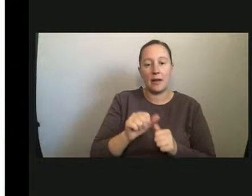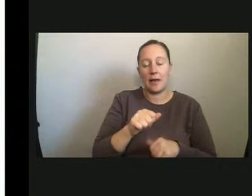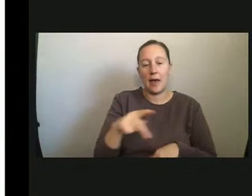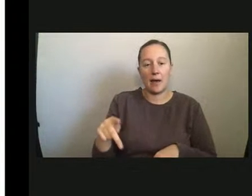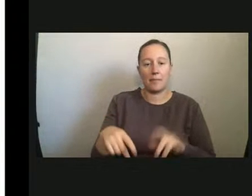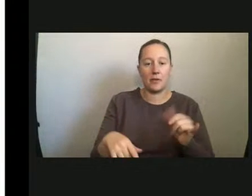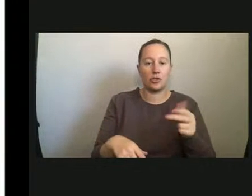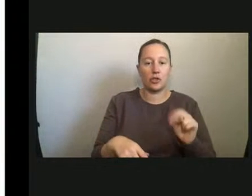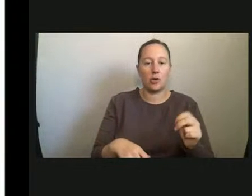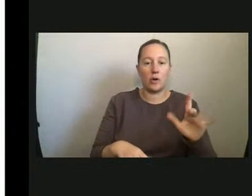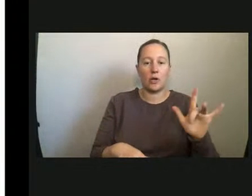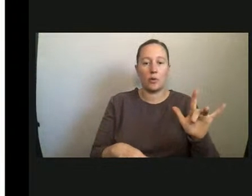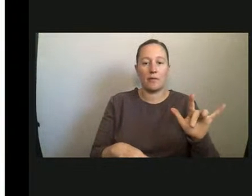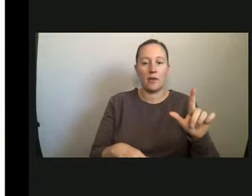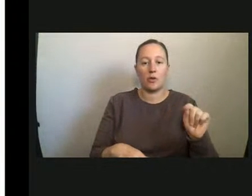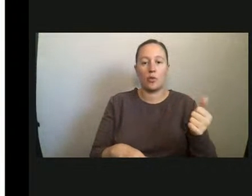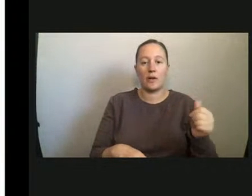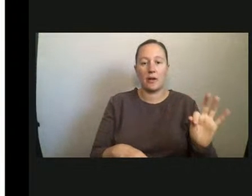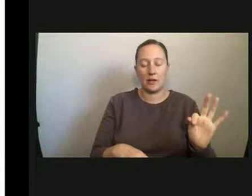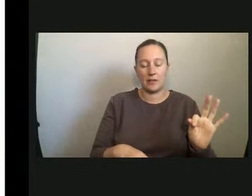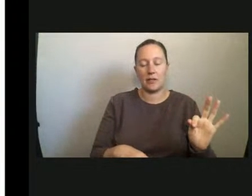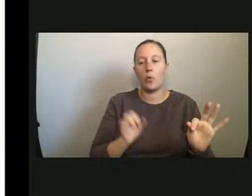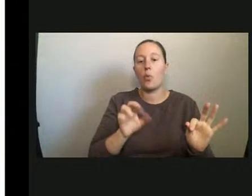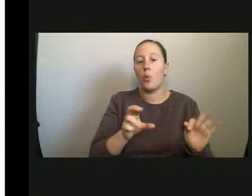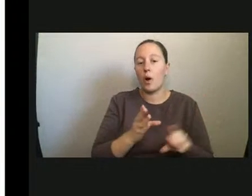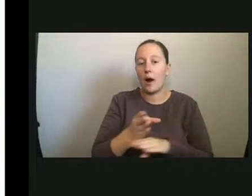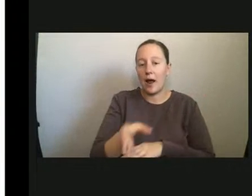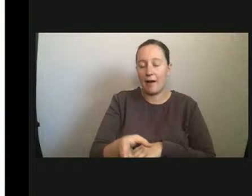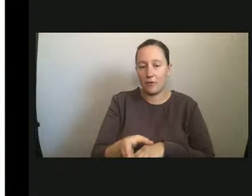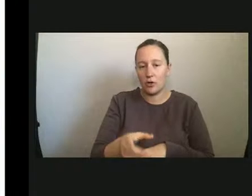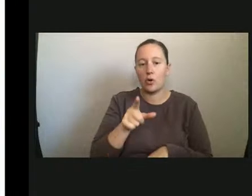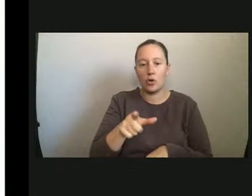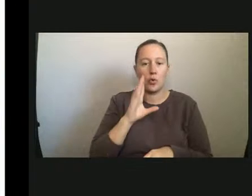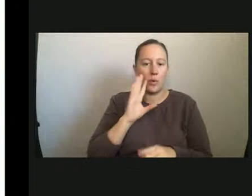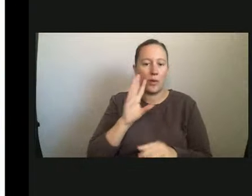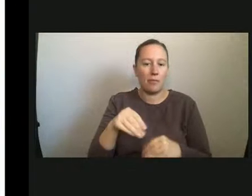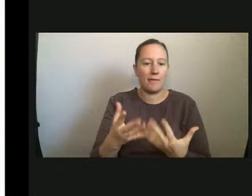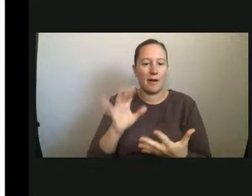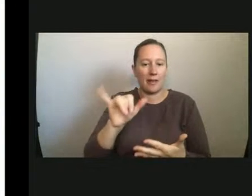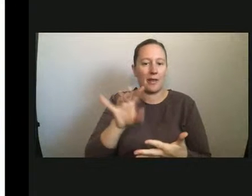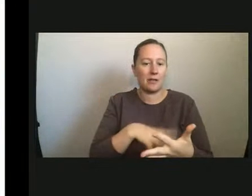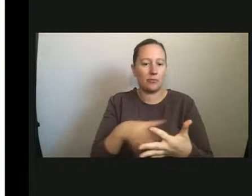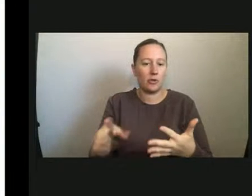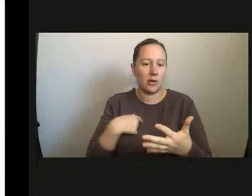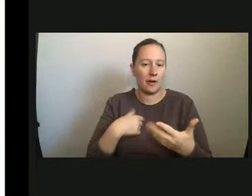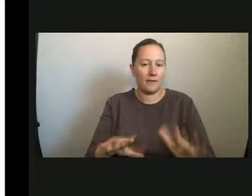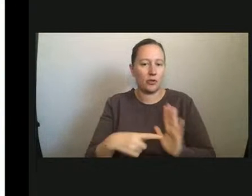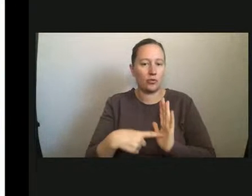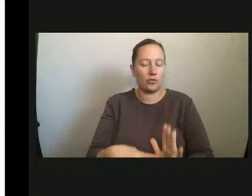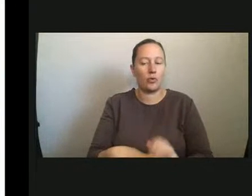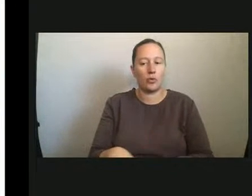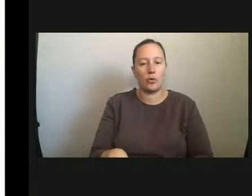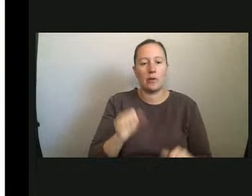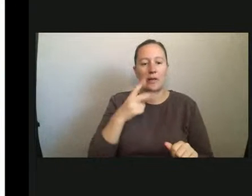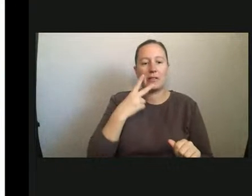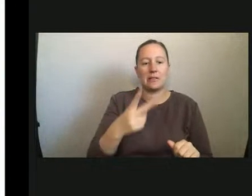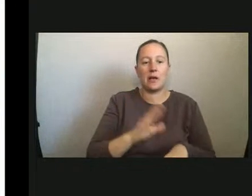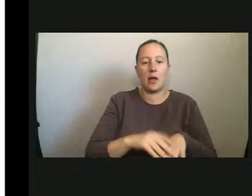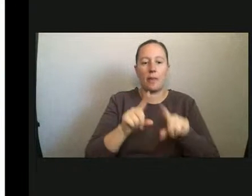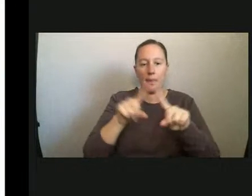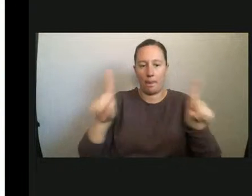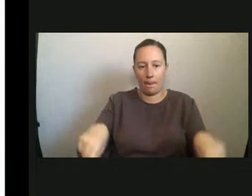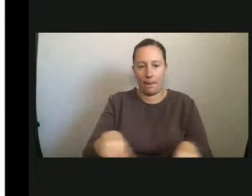25th, 2019 or later, you'll actually be providing that spreadsheet that I show you. And you can see here on the